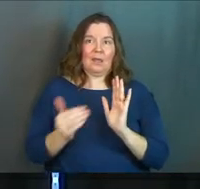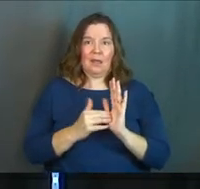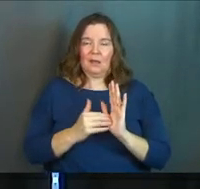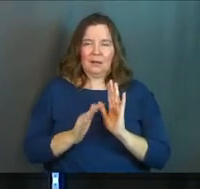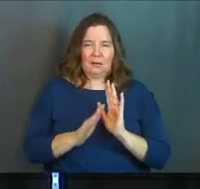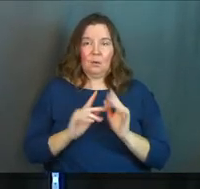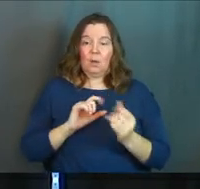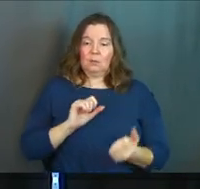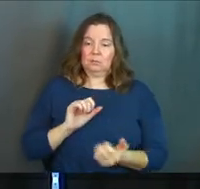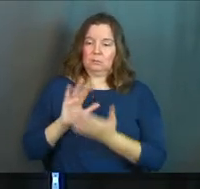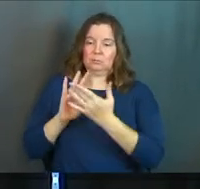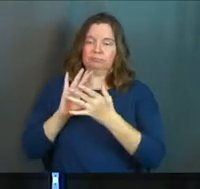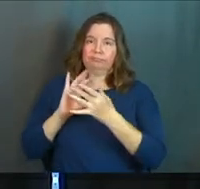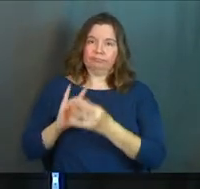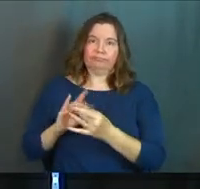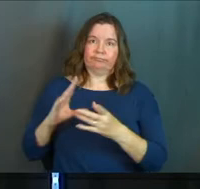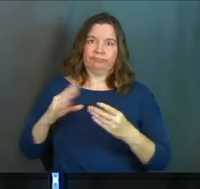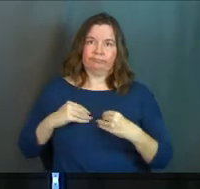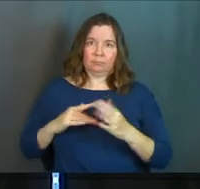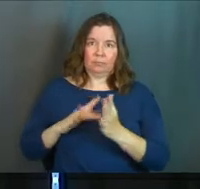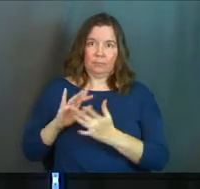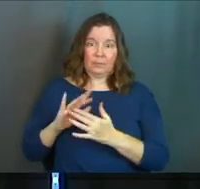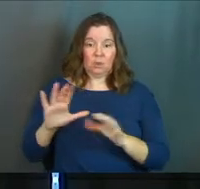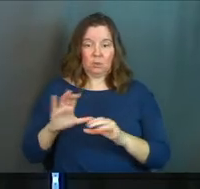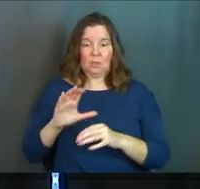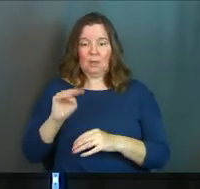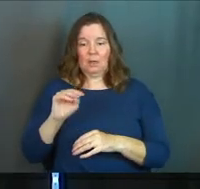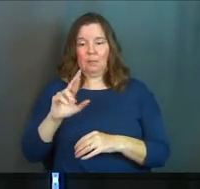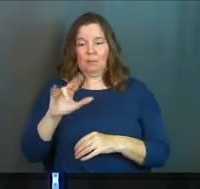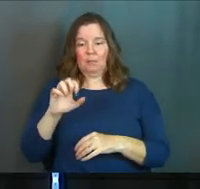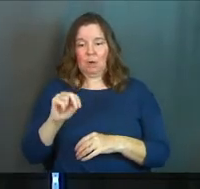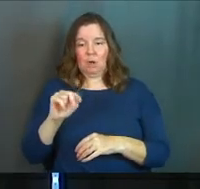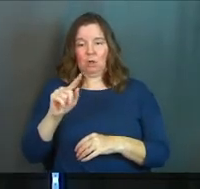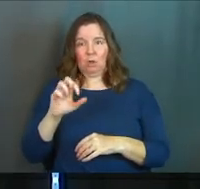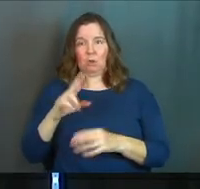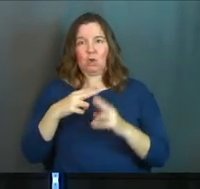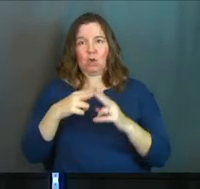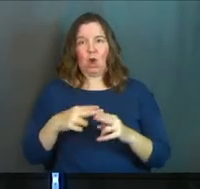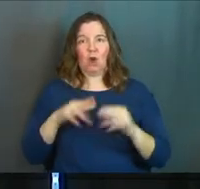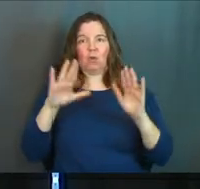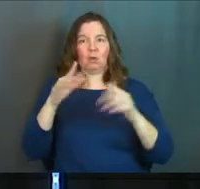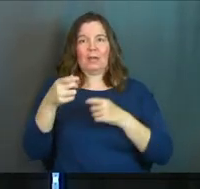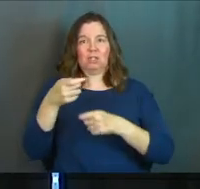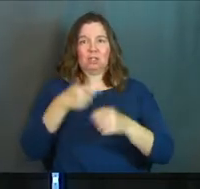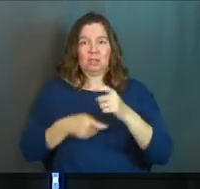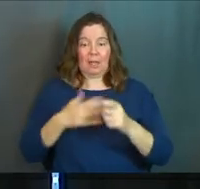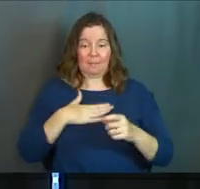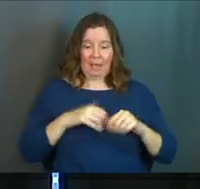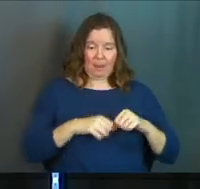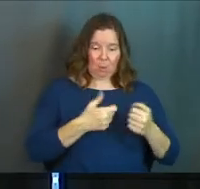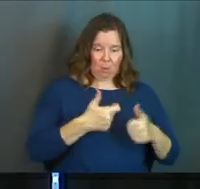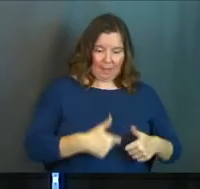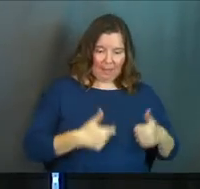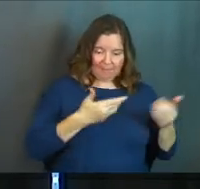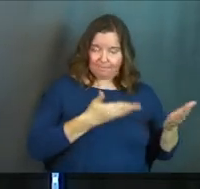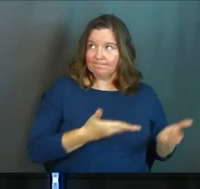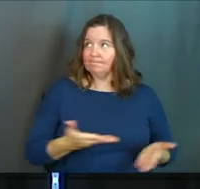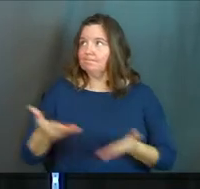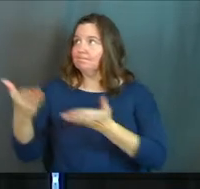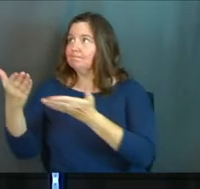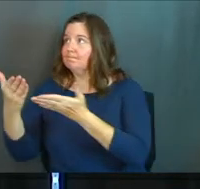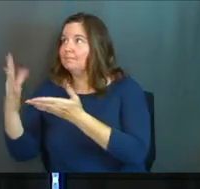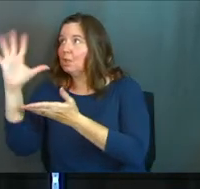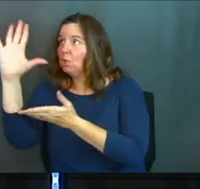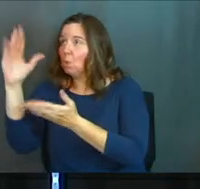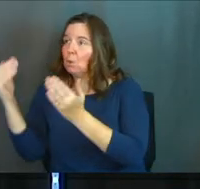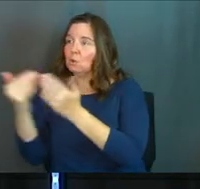When you come to Jesus Christ and you do this thing that Martin Luther called the great exchange, where you say, my broken life, here you go, God, and